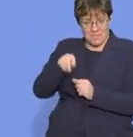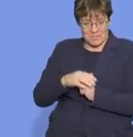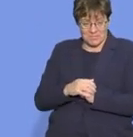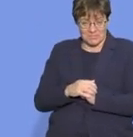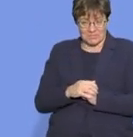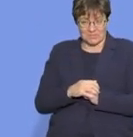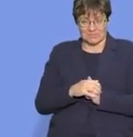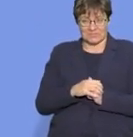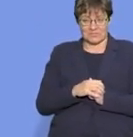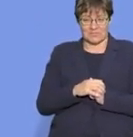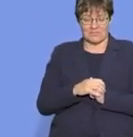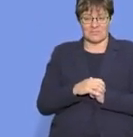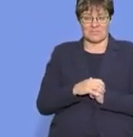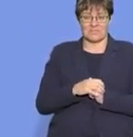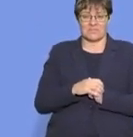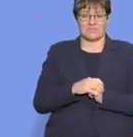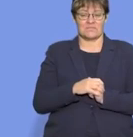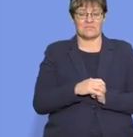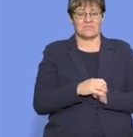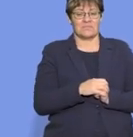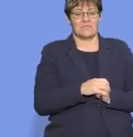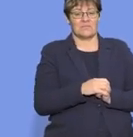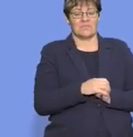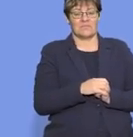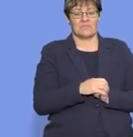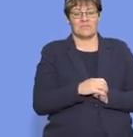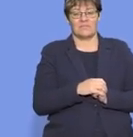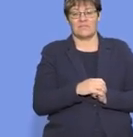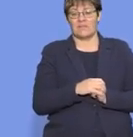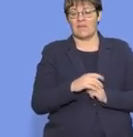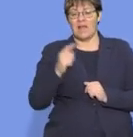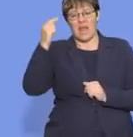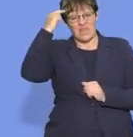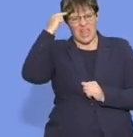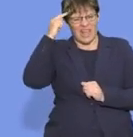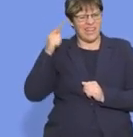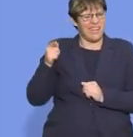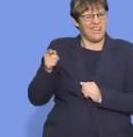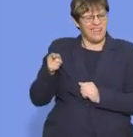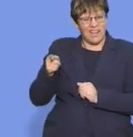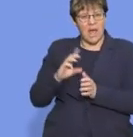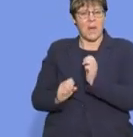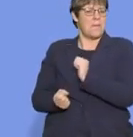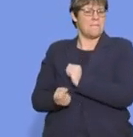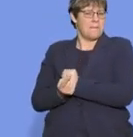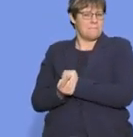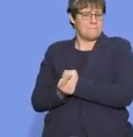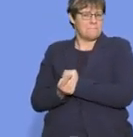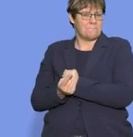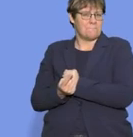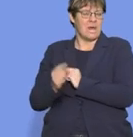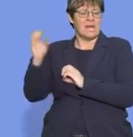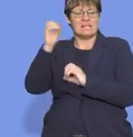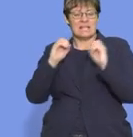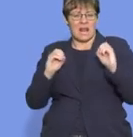particular unicellular organism. Scientists think that organelles probably arose when